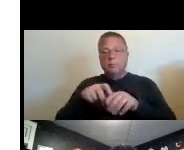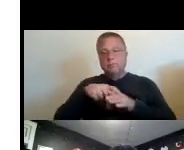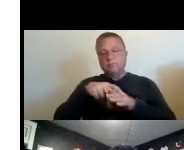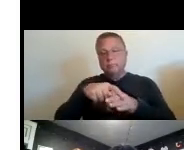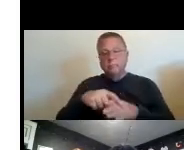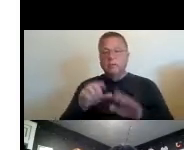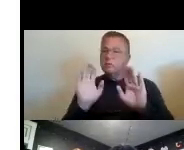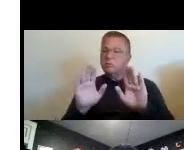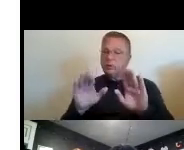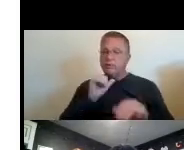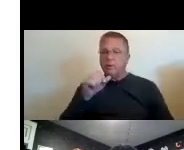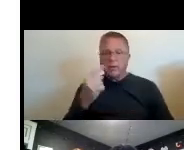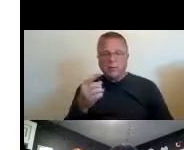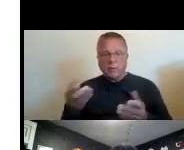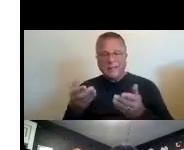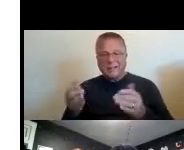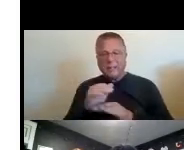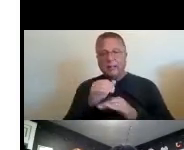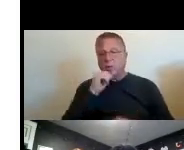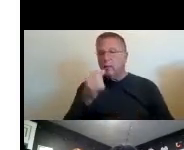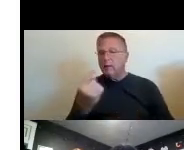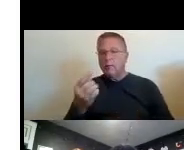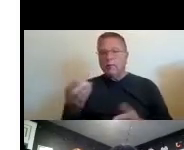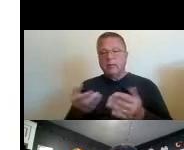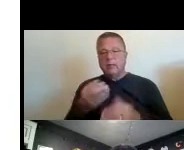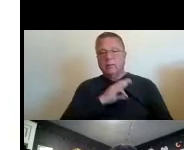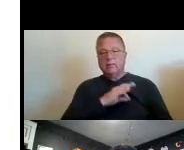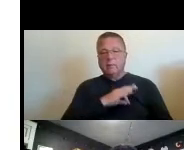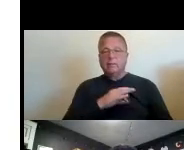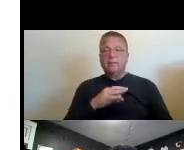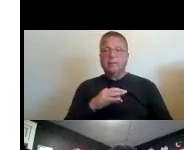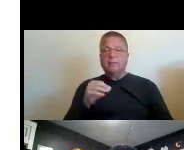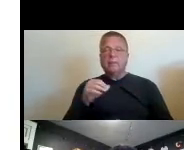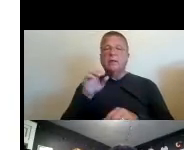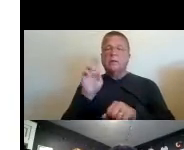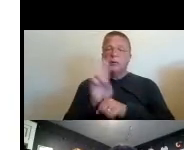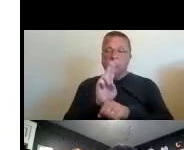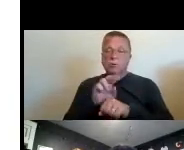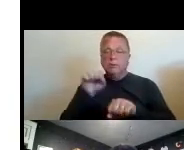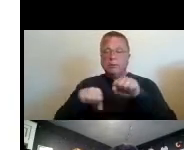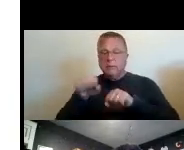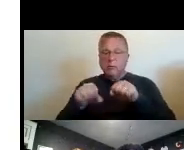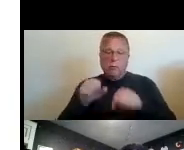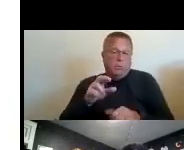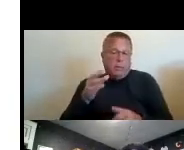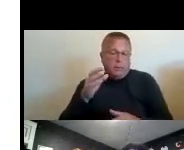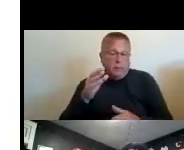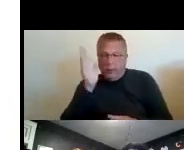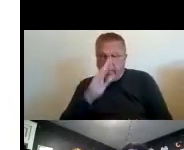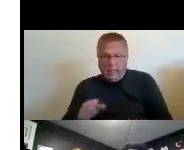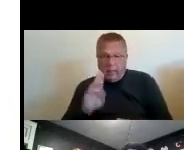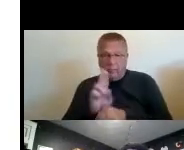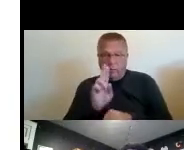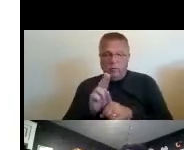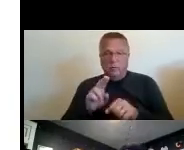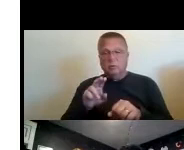not everybody here tonight and not everybody in the city of Pittsburgh rides bikes today or maybe would ever ride bikes. We know that based on